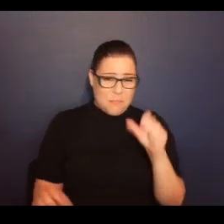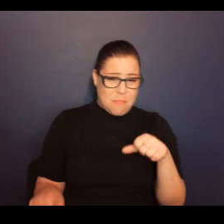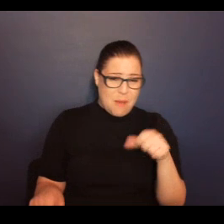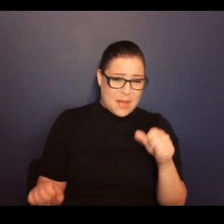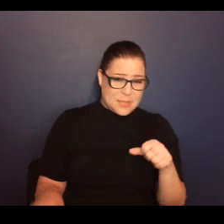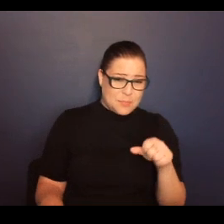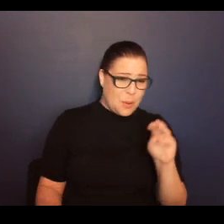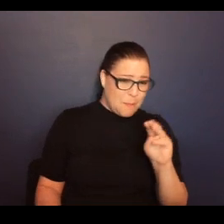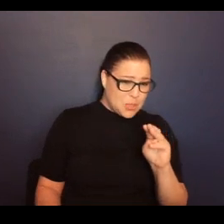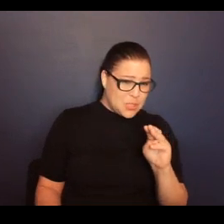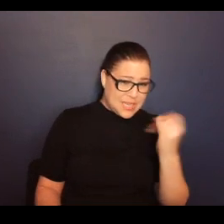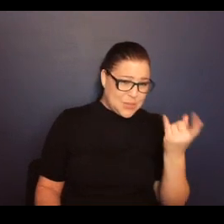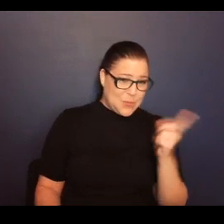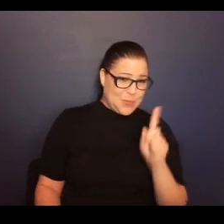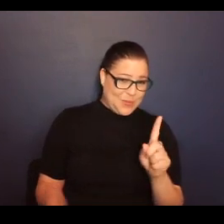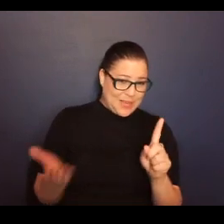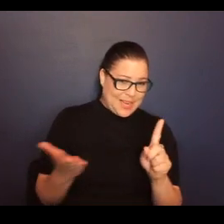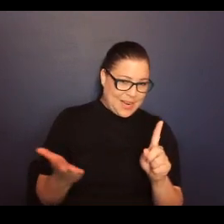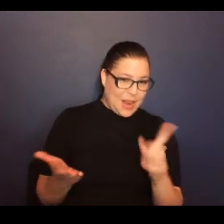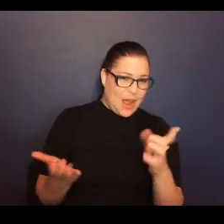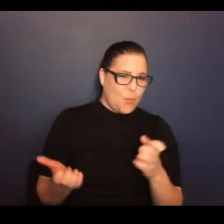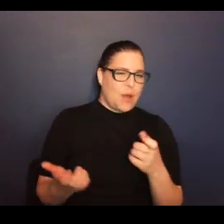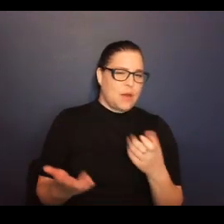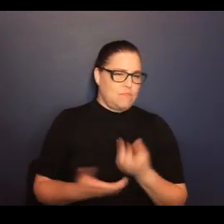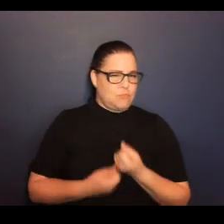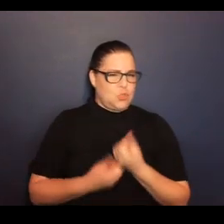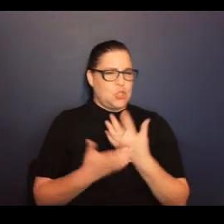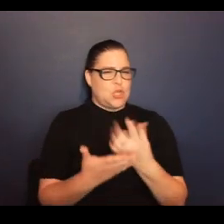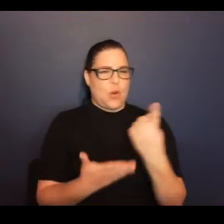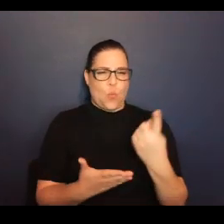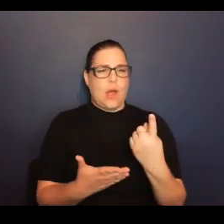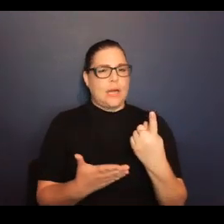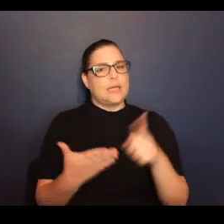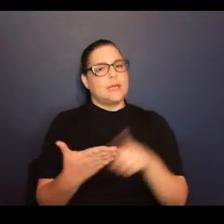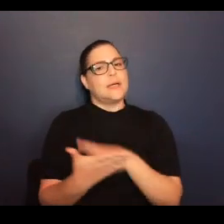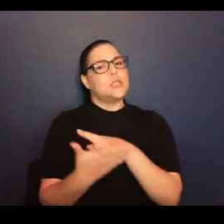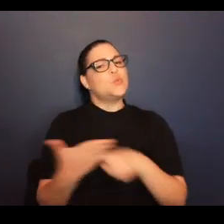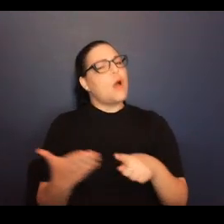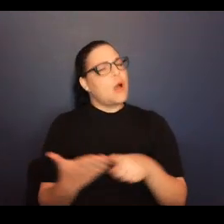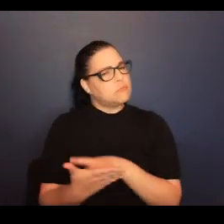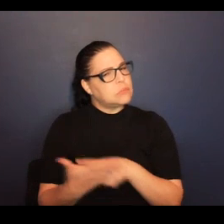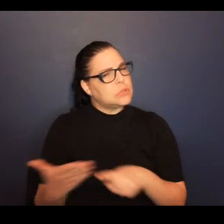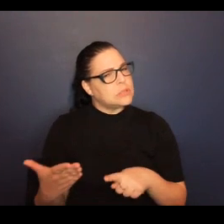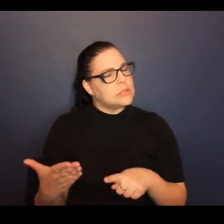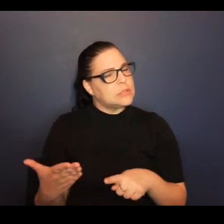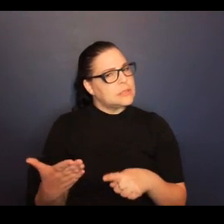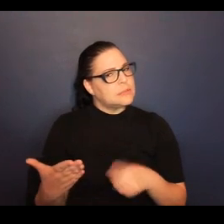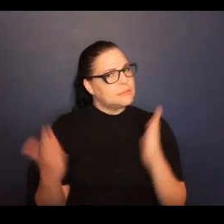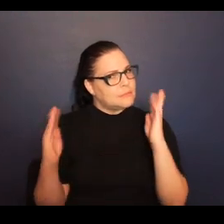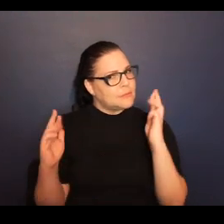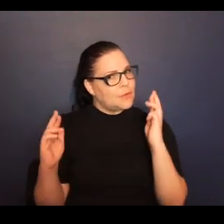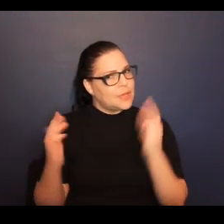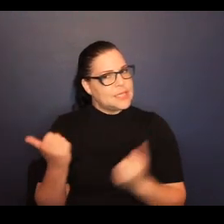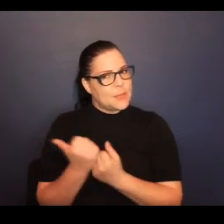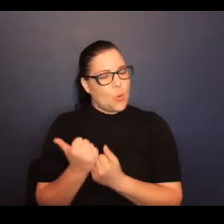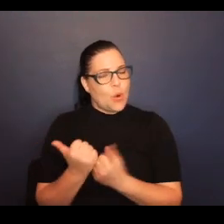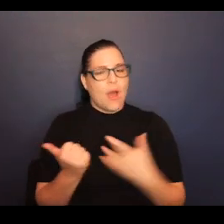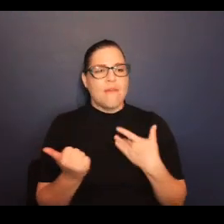you're up here and you, I just wanted to share one constructive criticism when it came to the boat parade. I felt like everybody was in a